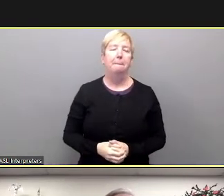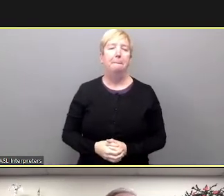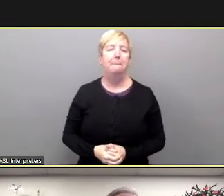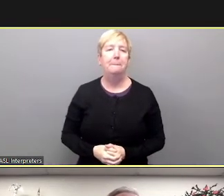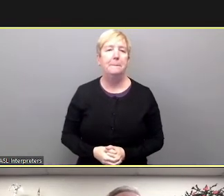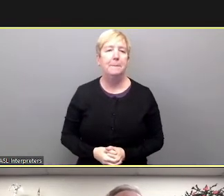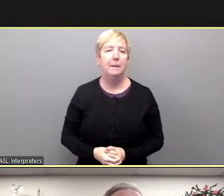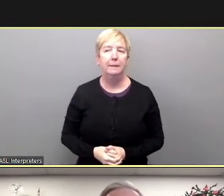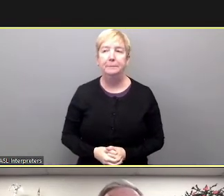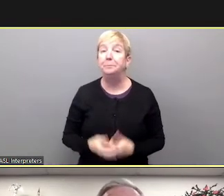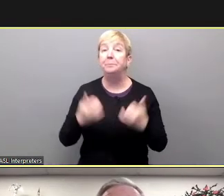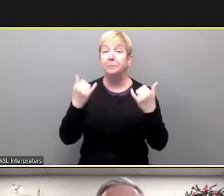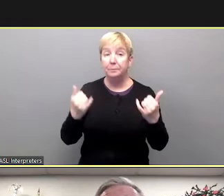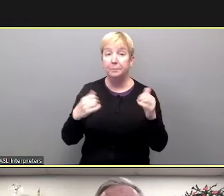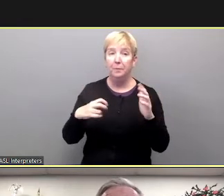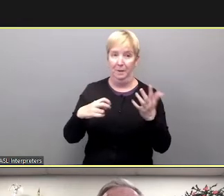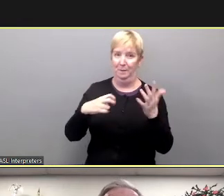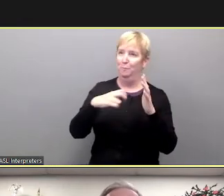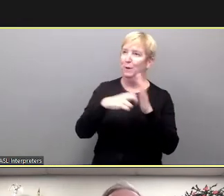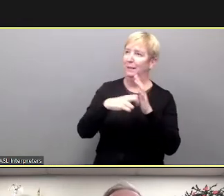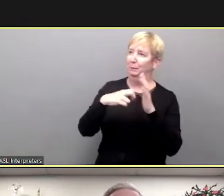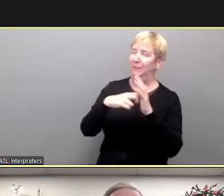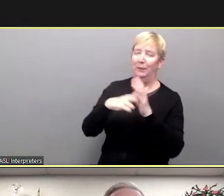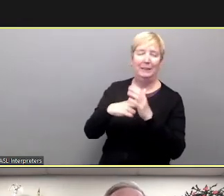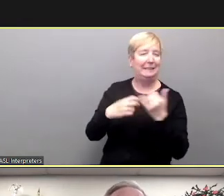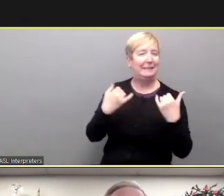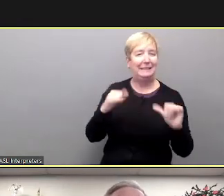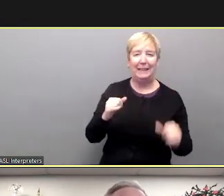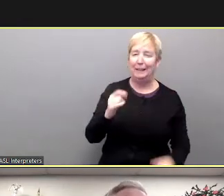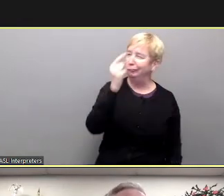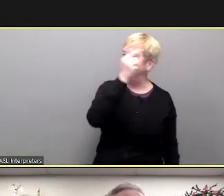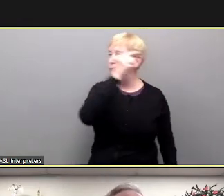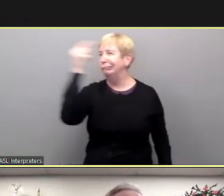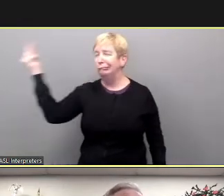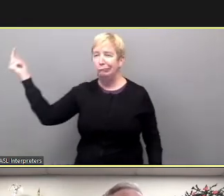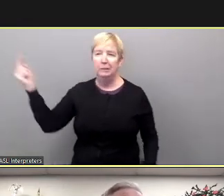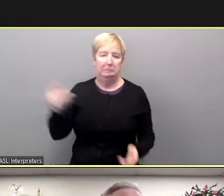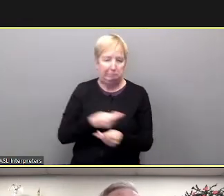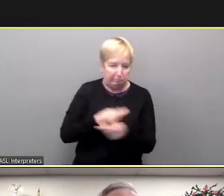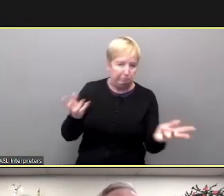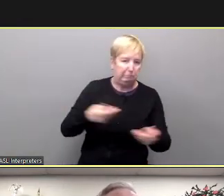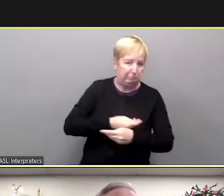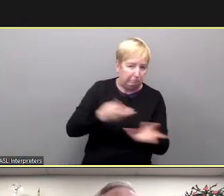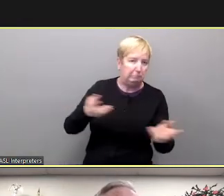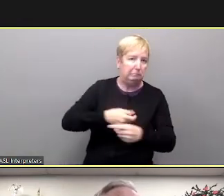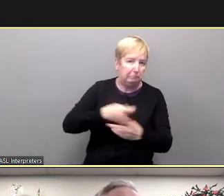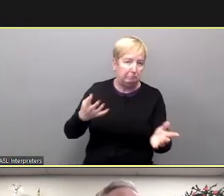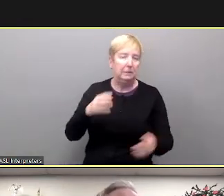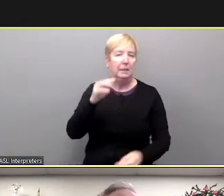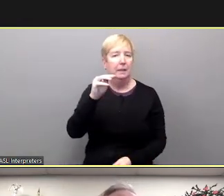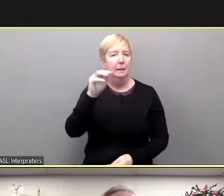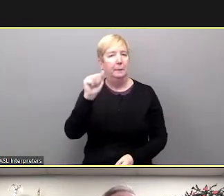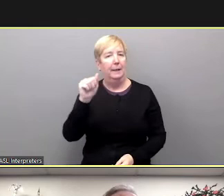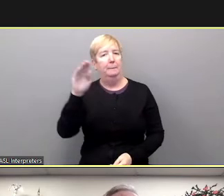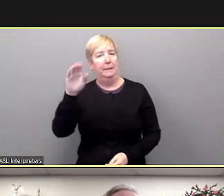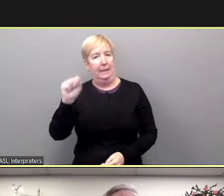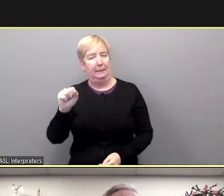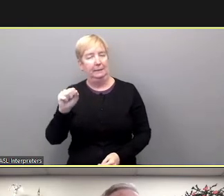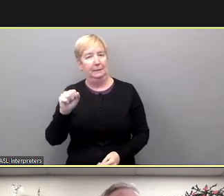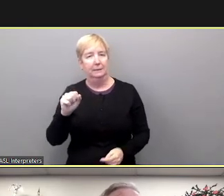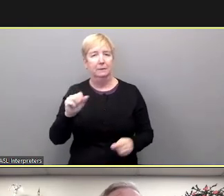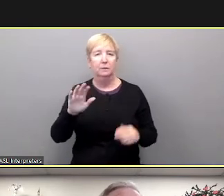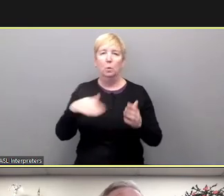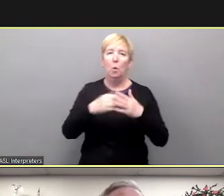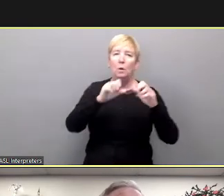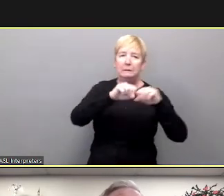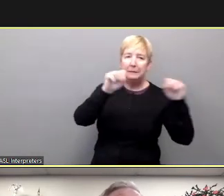We had Presbyterian continues to deliver more and more doses each week. This is their whole system delivery.